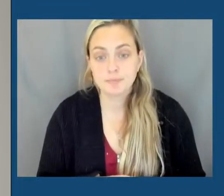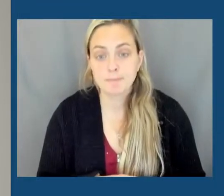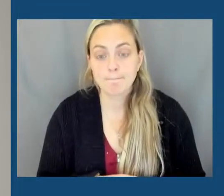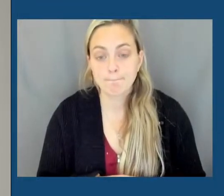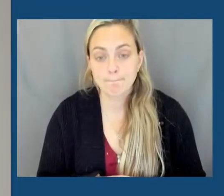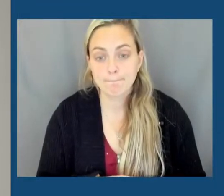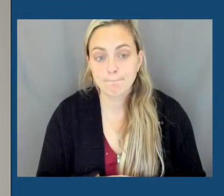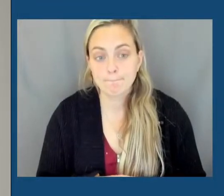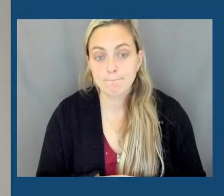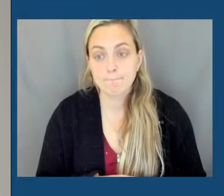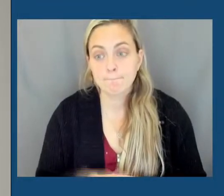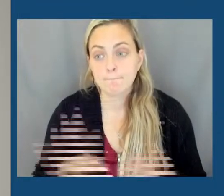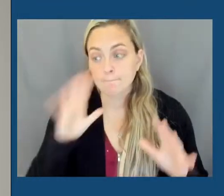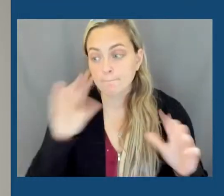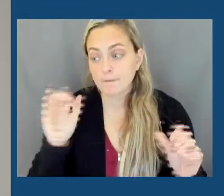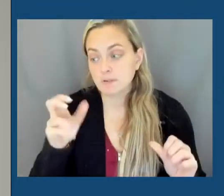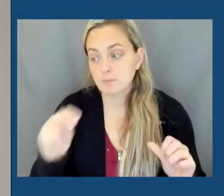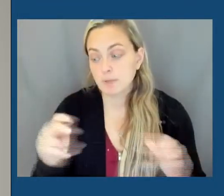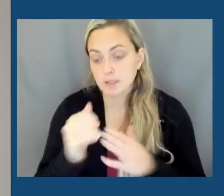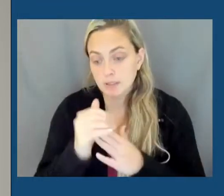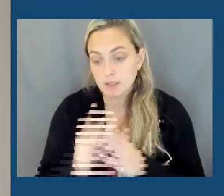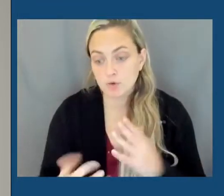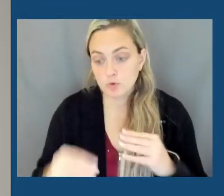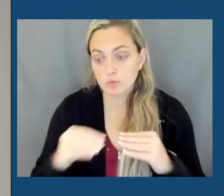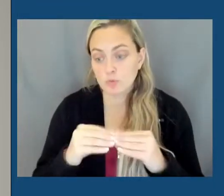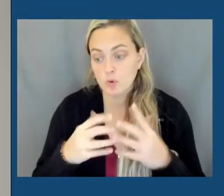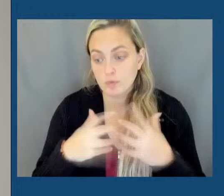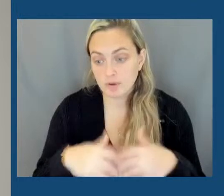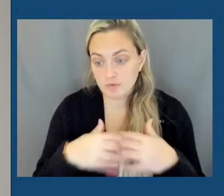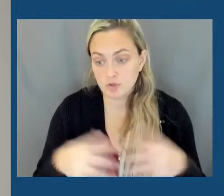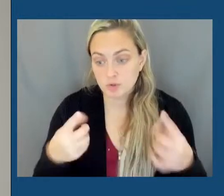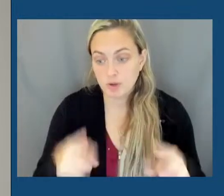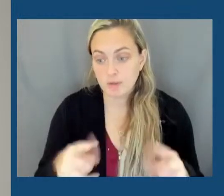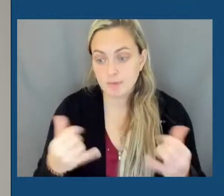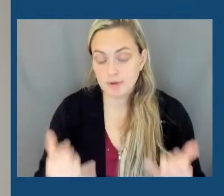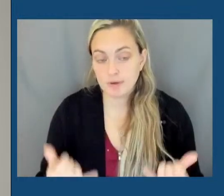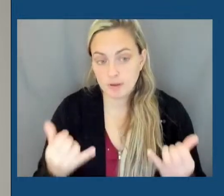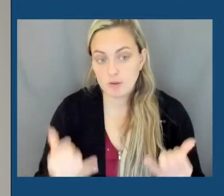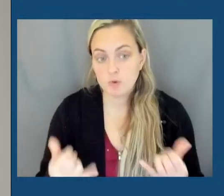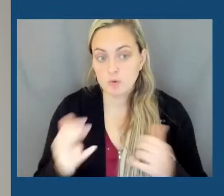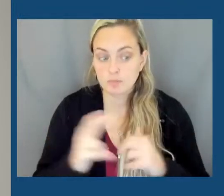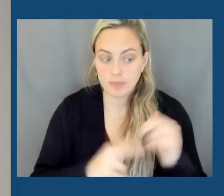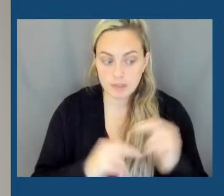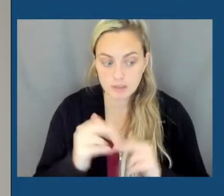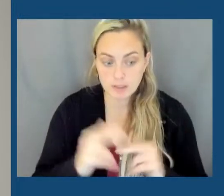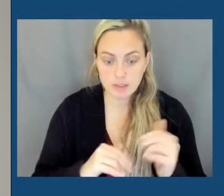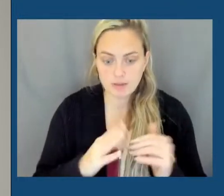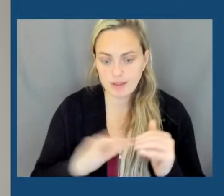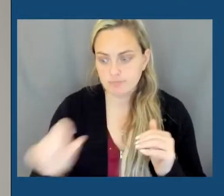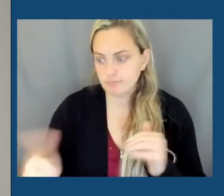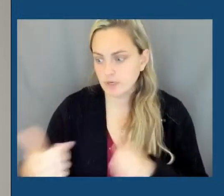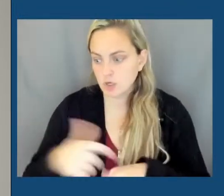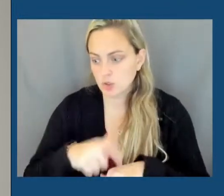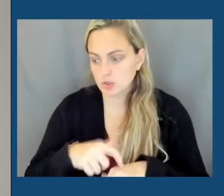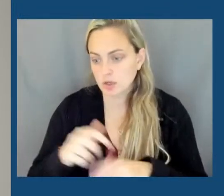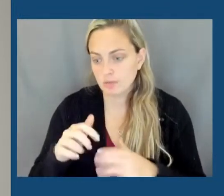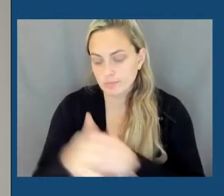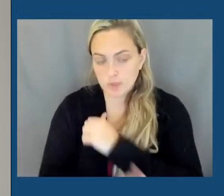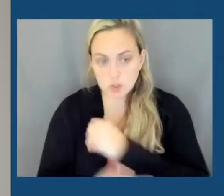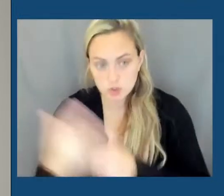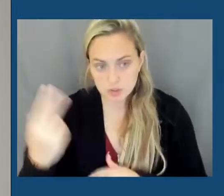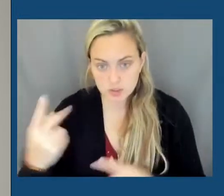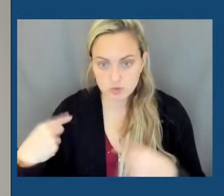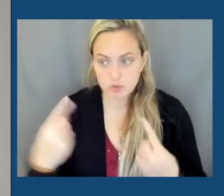Under President Biden's leadership, there's more manufacturing happening now, building, than at any time in this country's history since World War